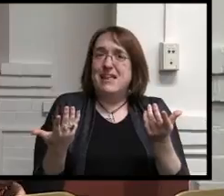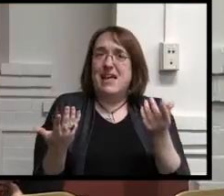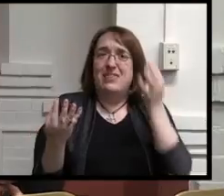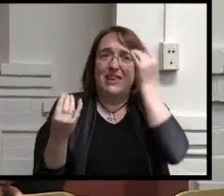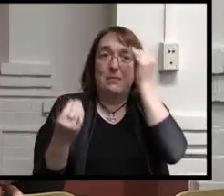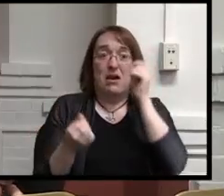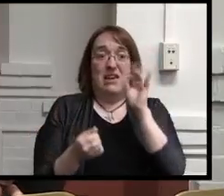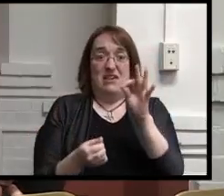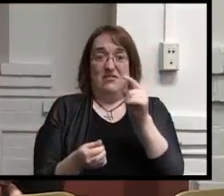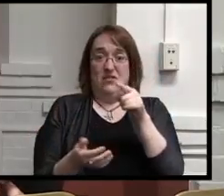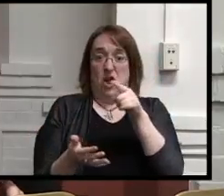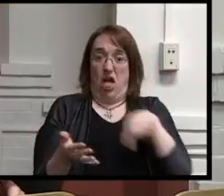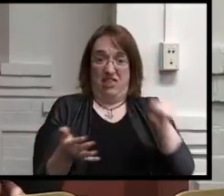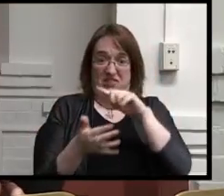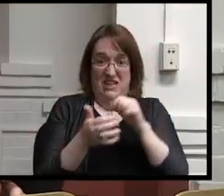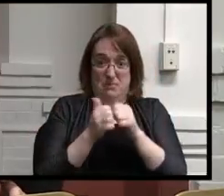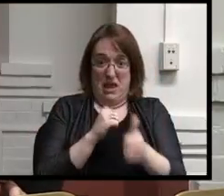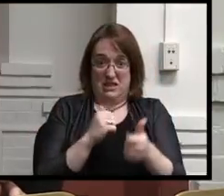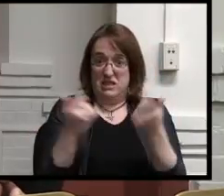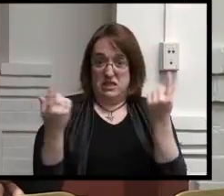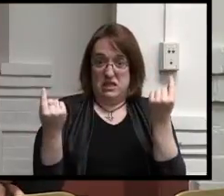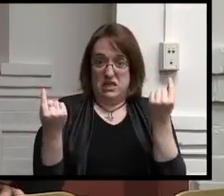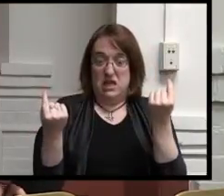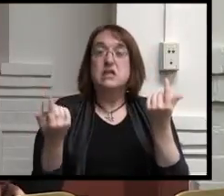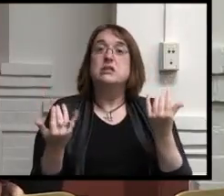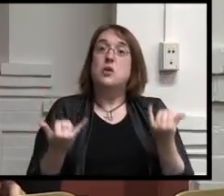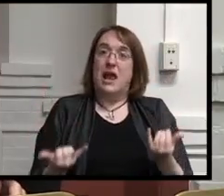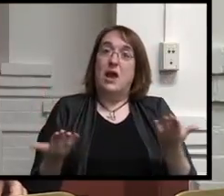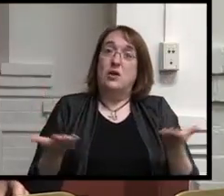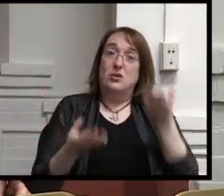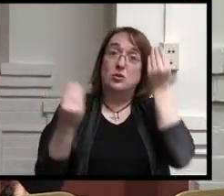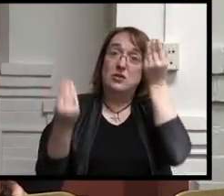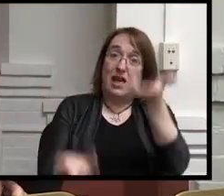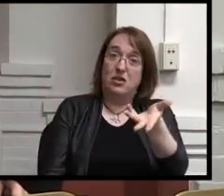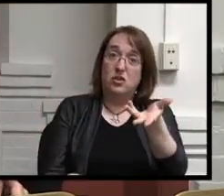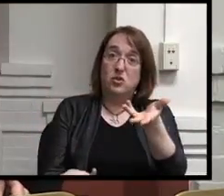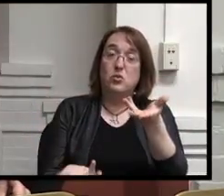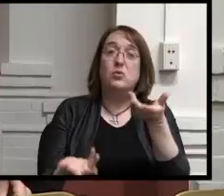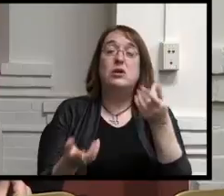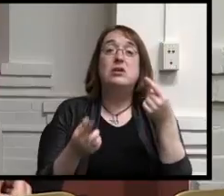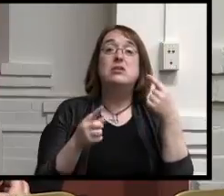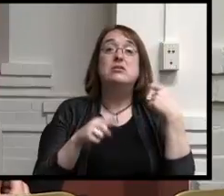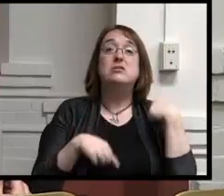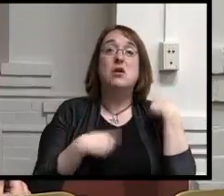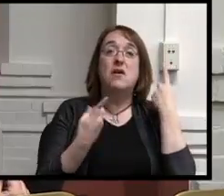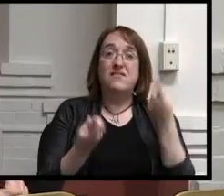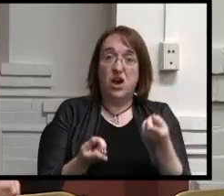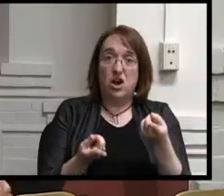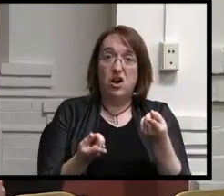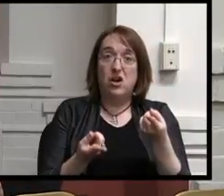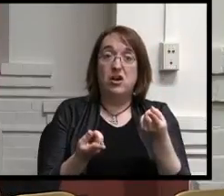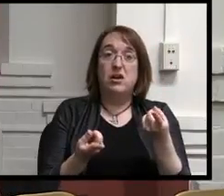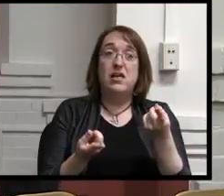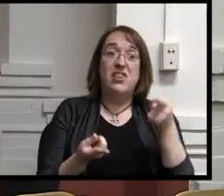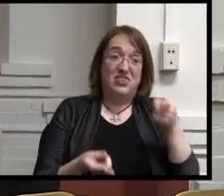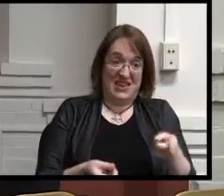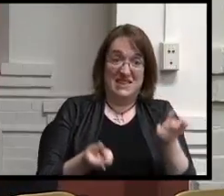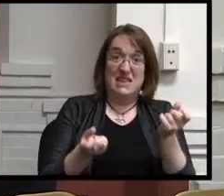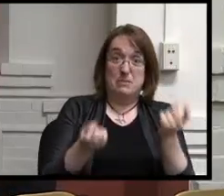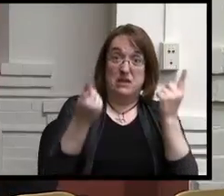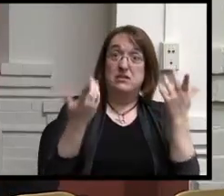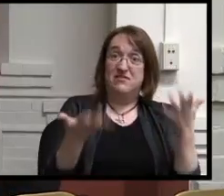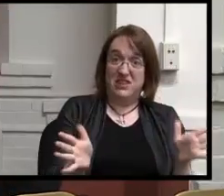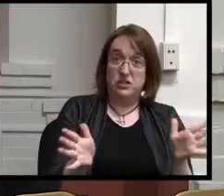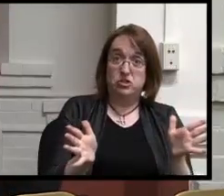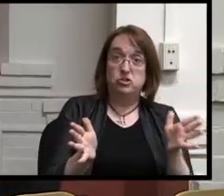that's exactly what we've done. And we're here to tell you that we have about, so far, even after this expenditure that we're asking you